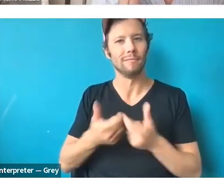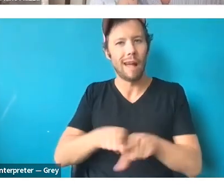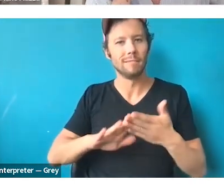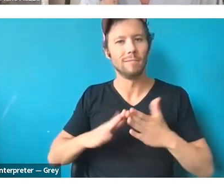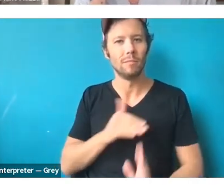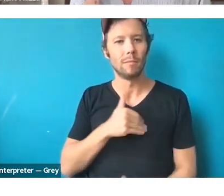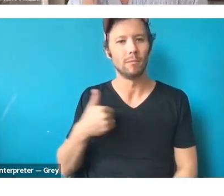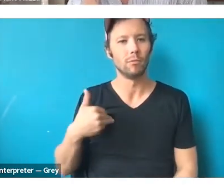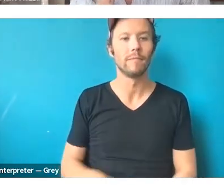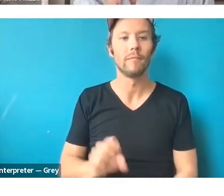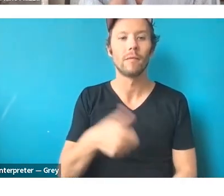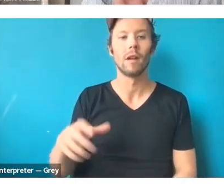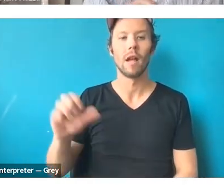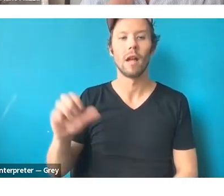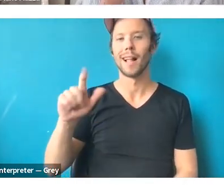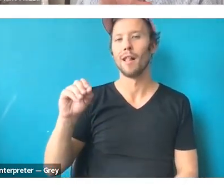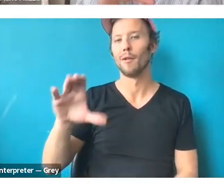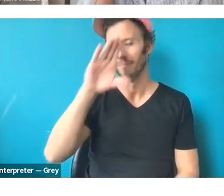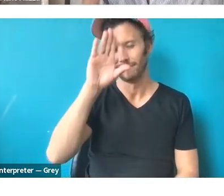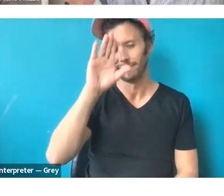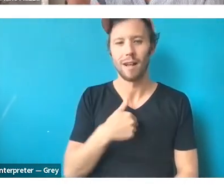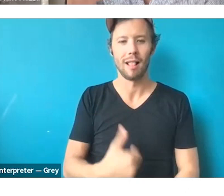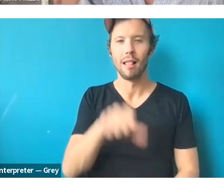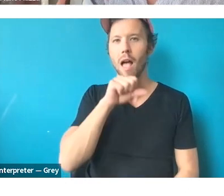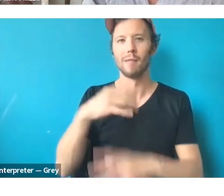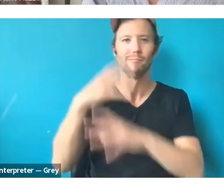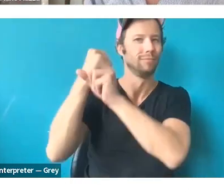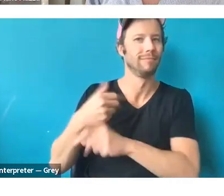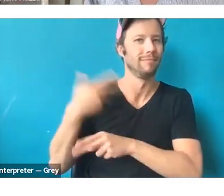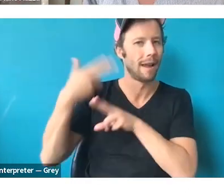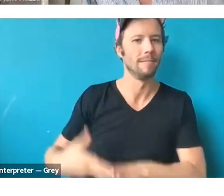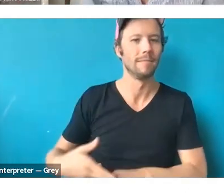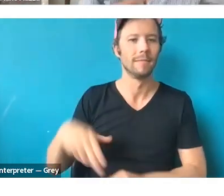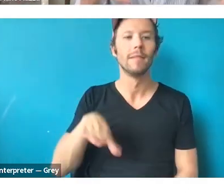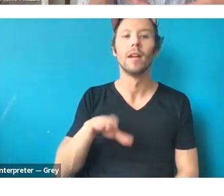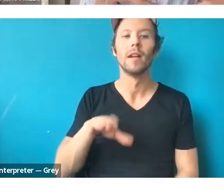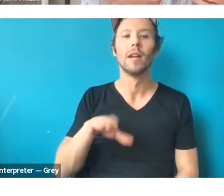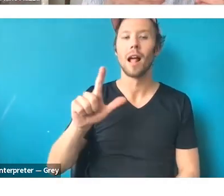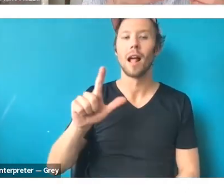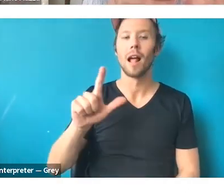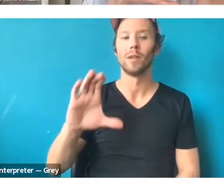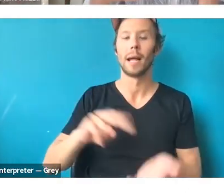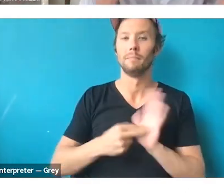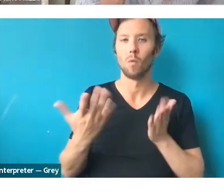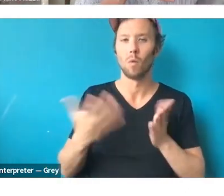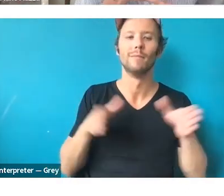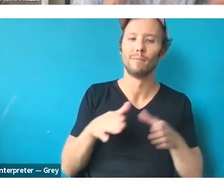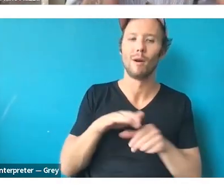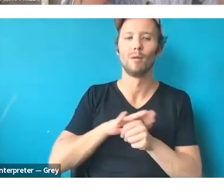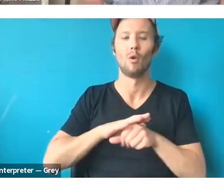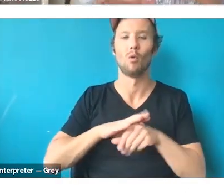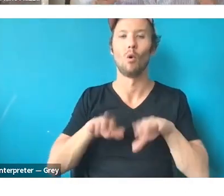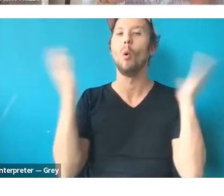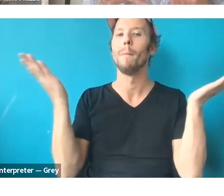Ezio Manzini's acronyms that I love is small, open, local, and connected. So basically keeping these small and